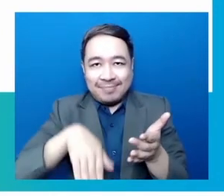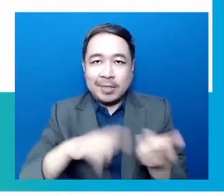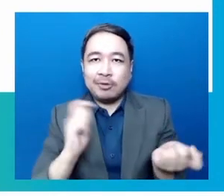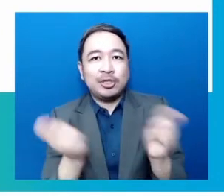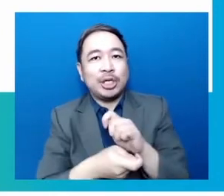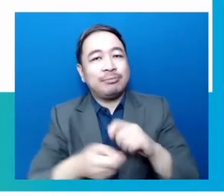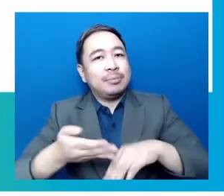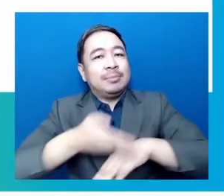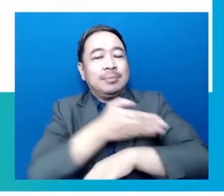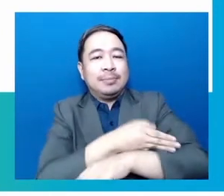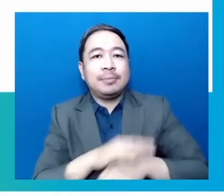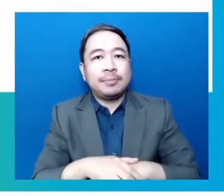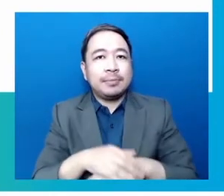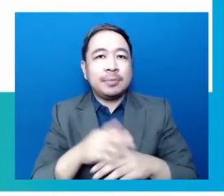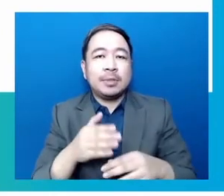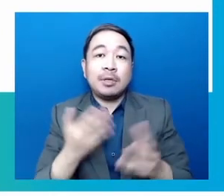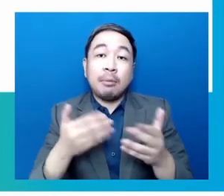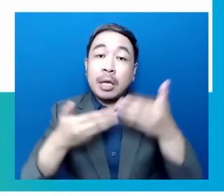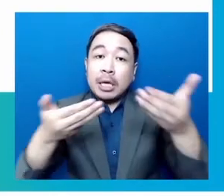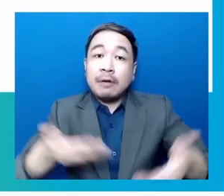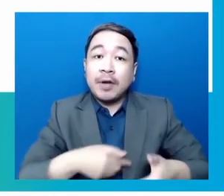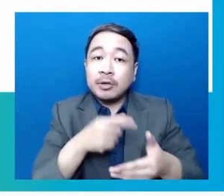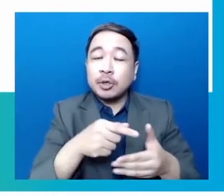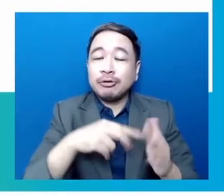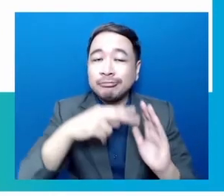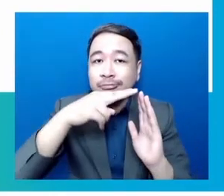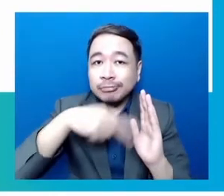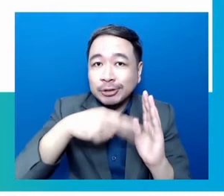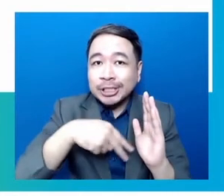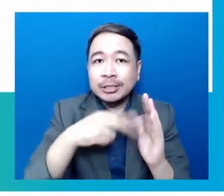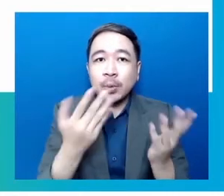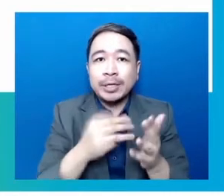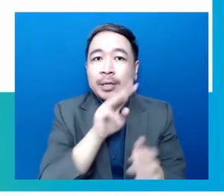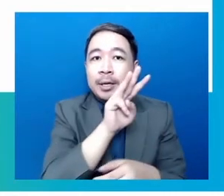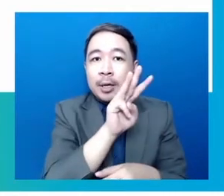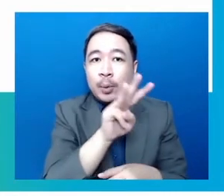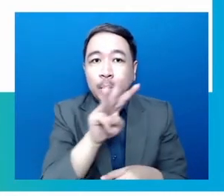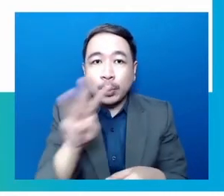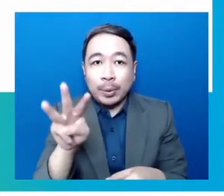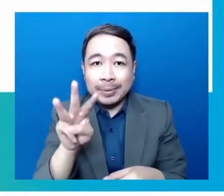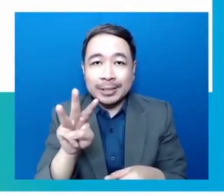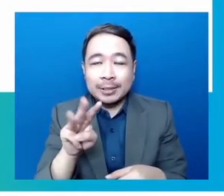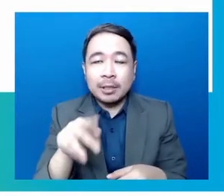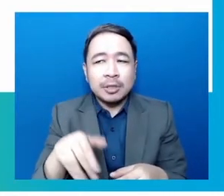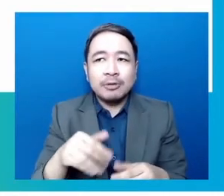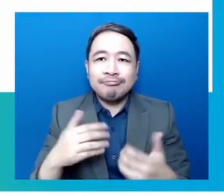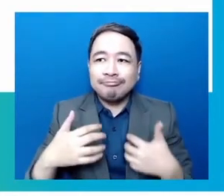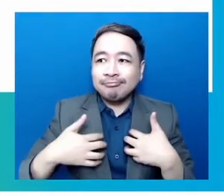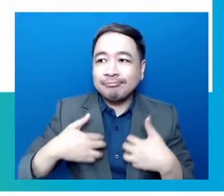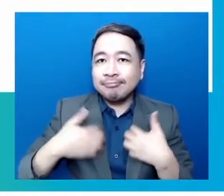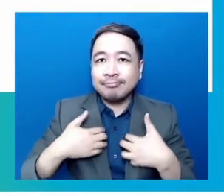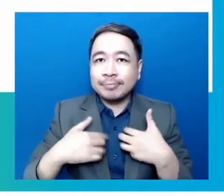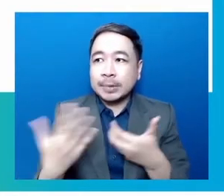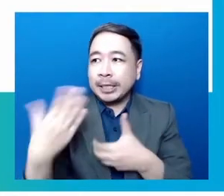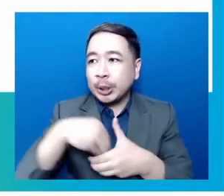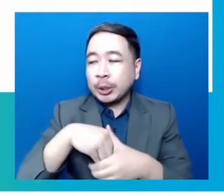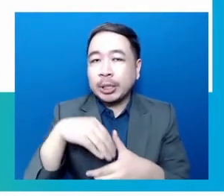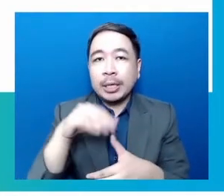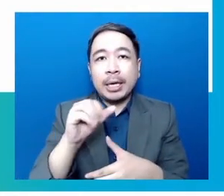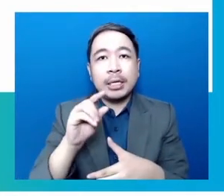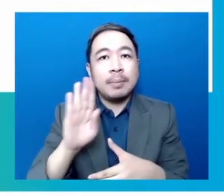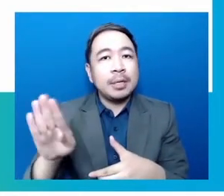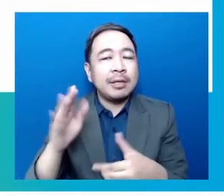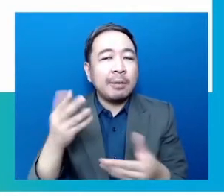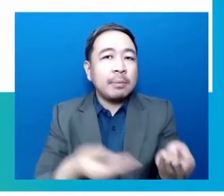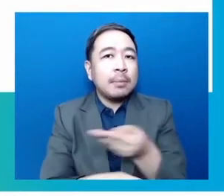read our study available in SEED and NGO Forum's websites. We look forward to continuously engaging the bank in its energy policy review.